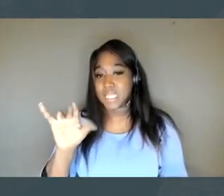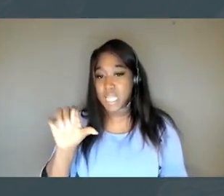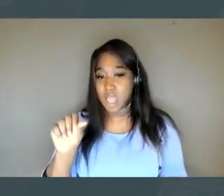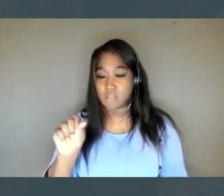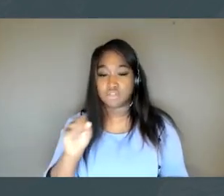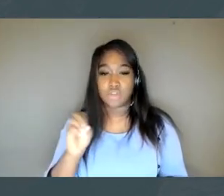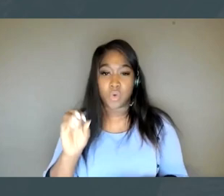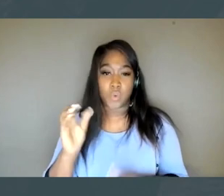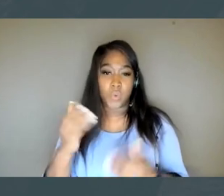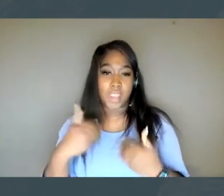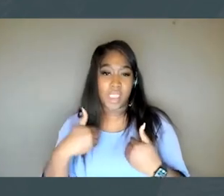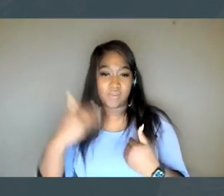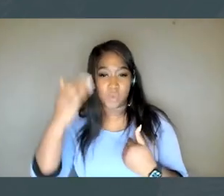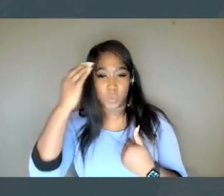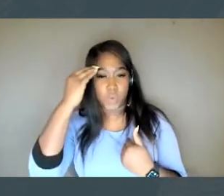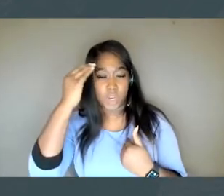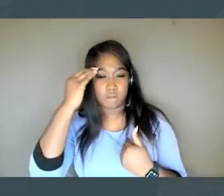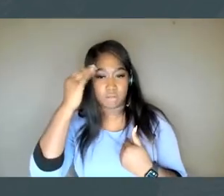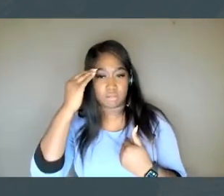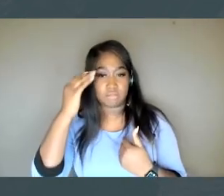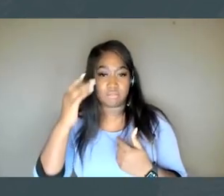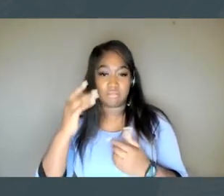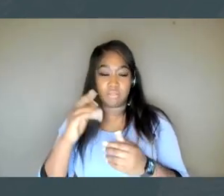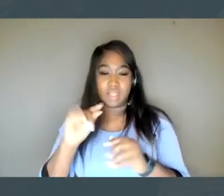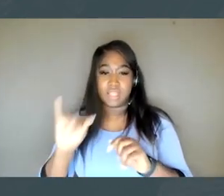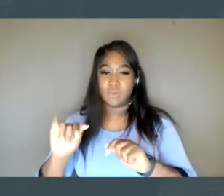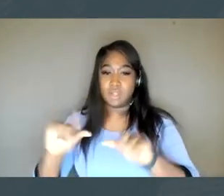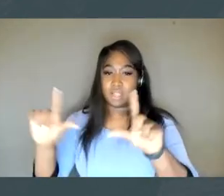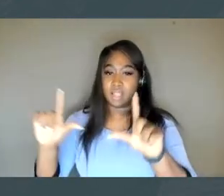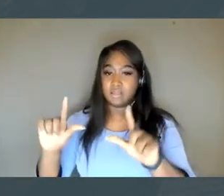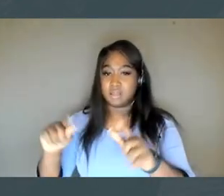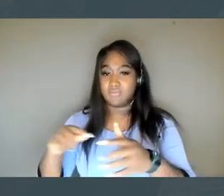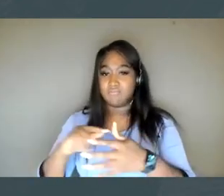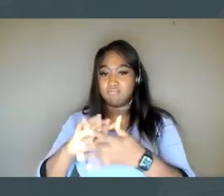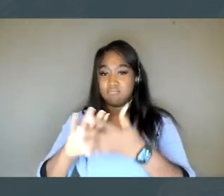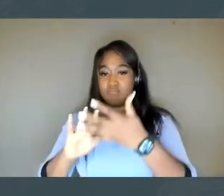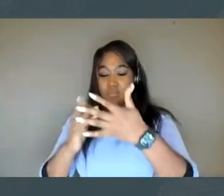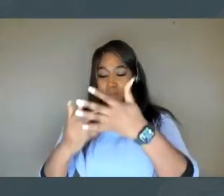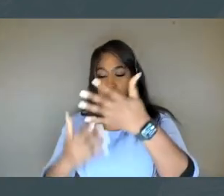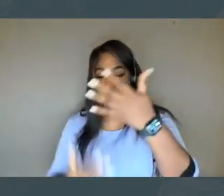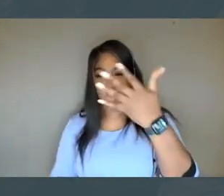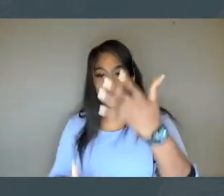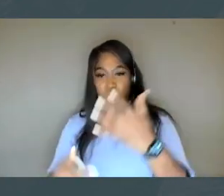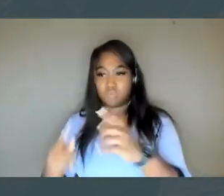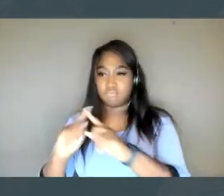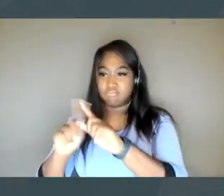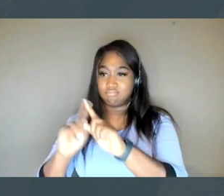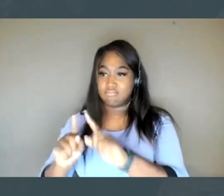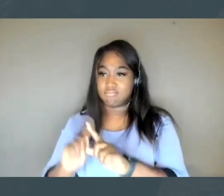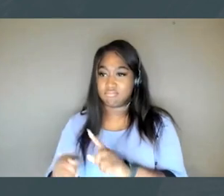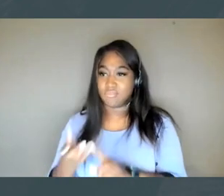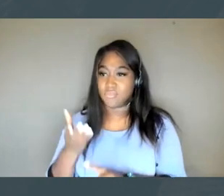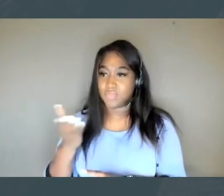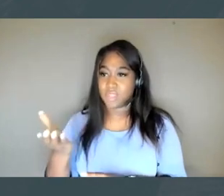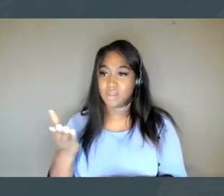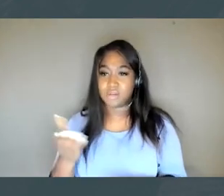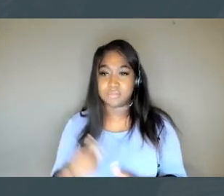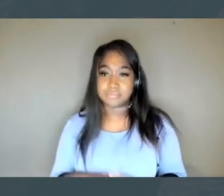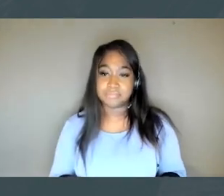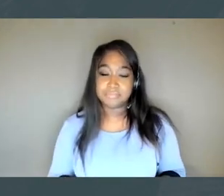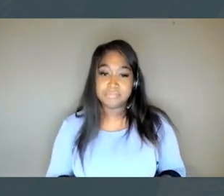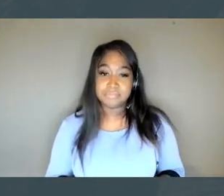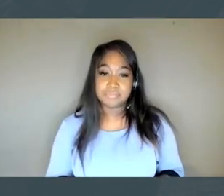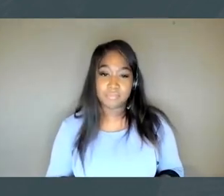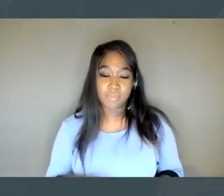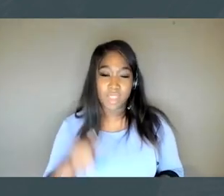it was a land of multitudes. You know what I mean? And so, and if we are talking about